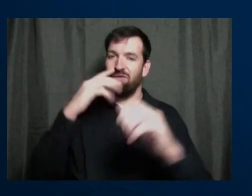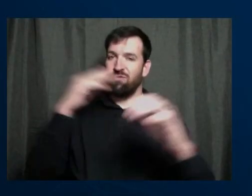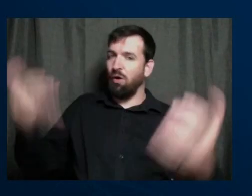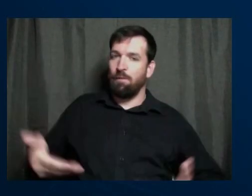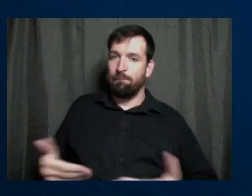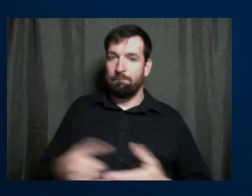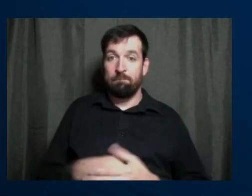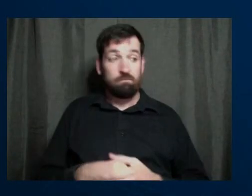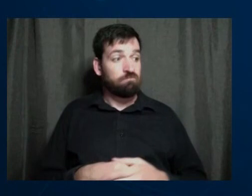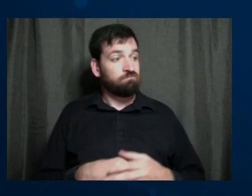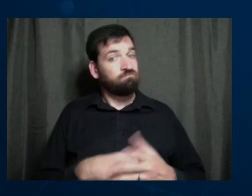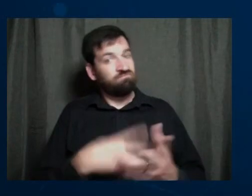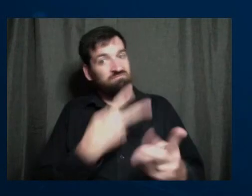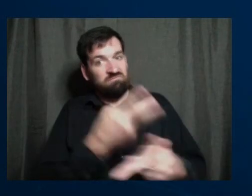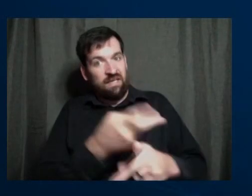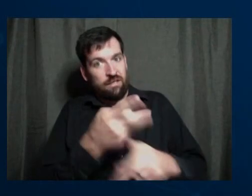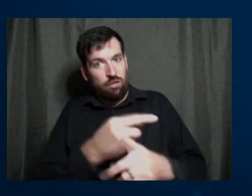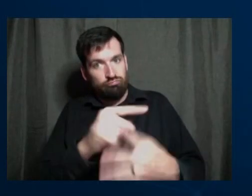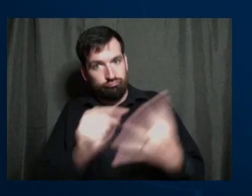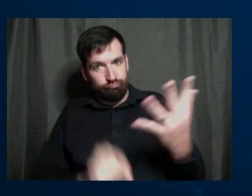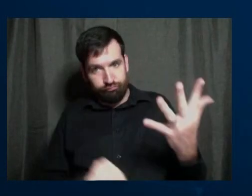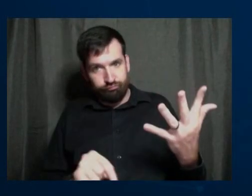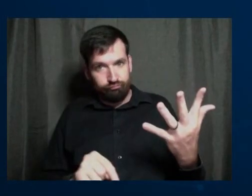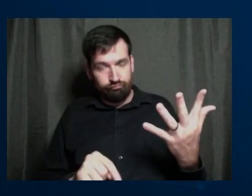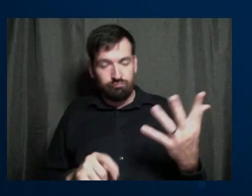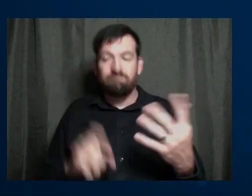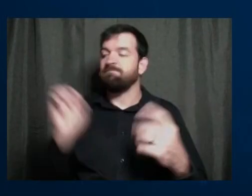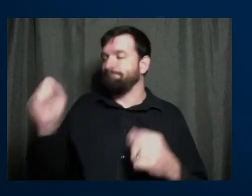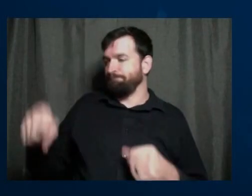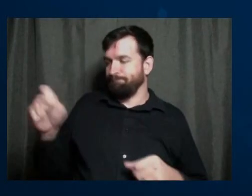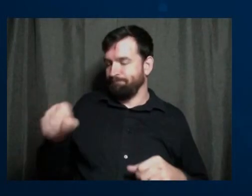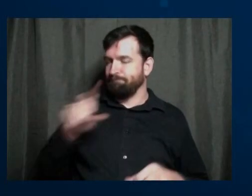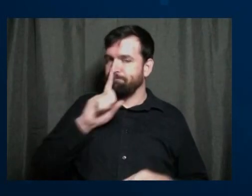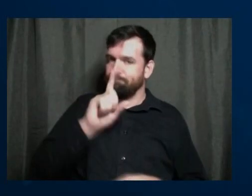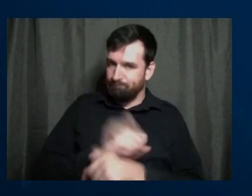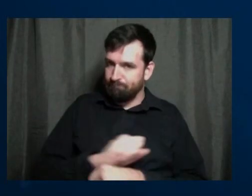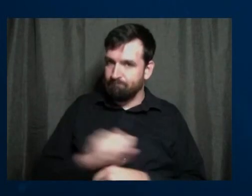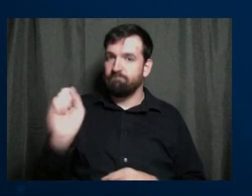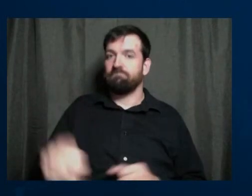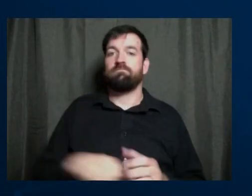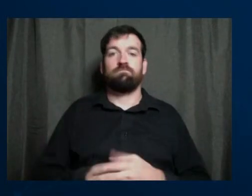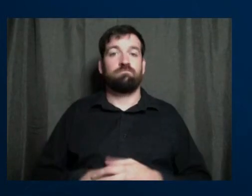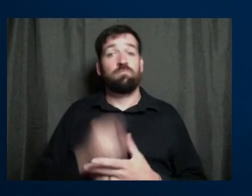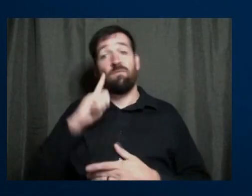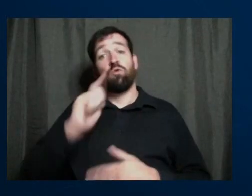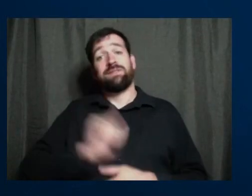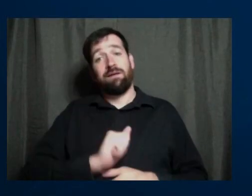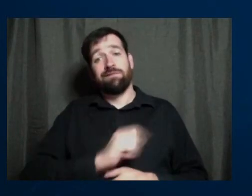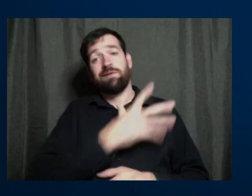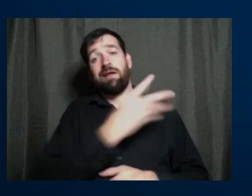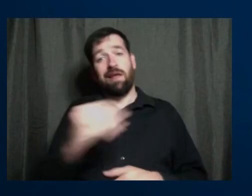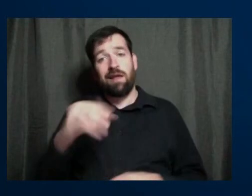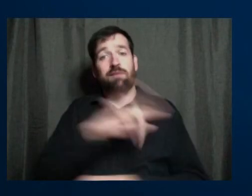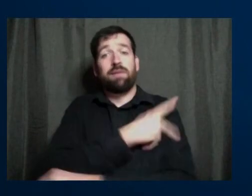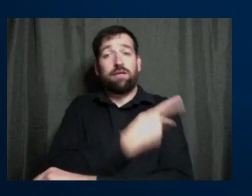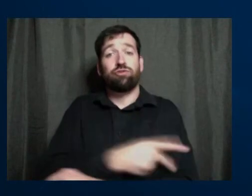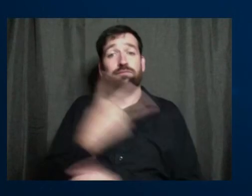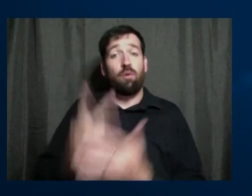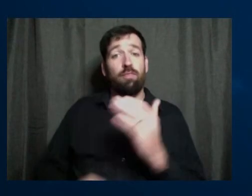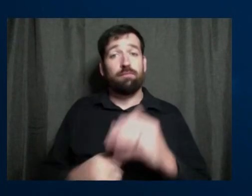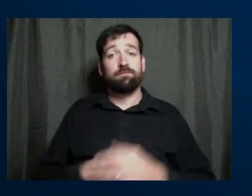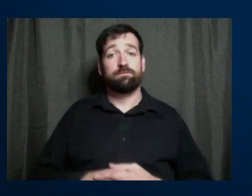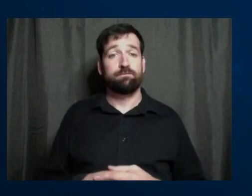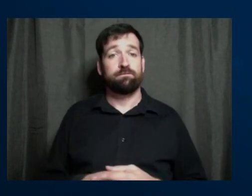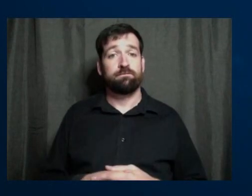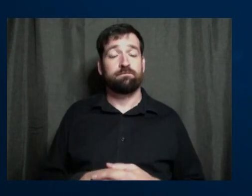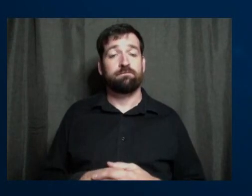the precautions. Yes, we are, absolutely, for ourselves and for our patients. So